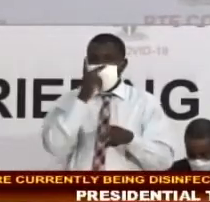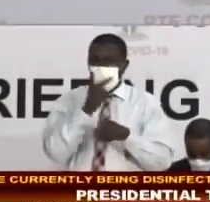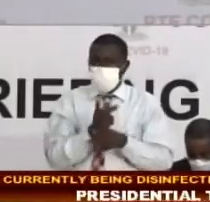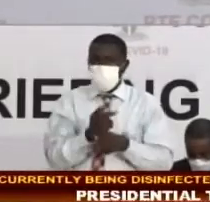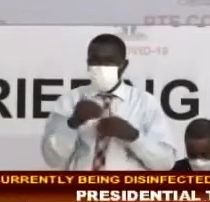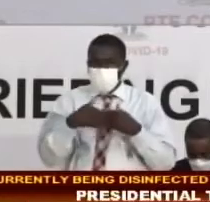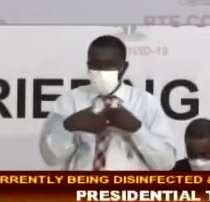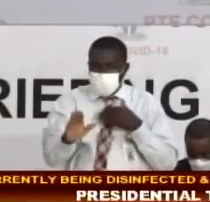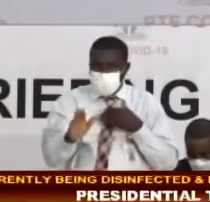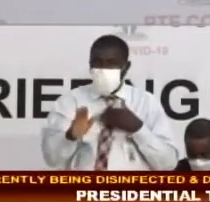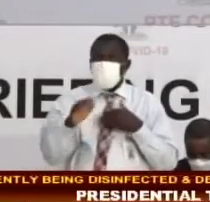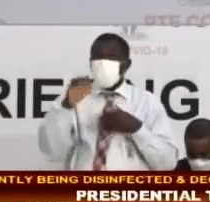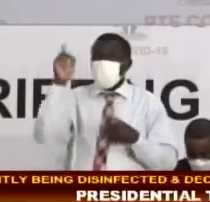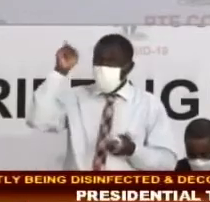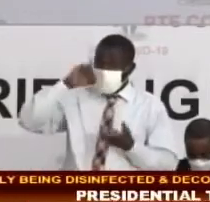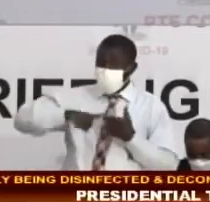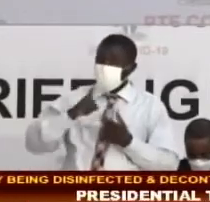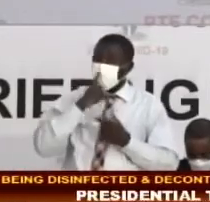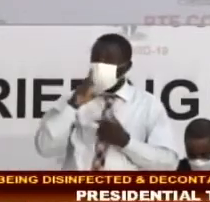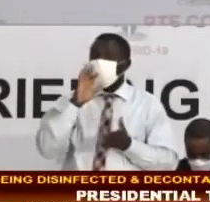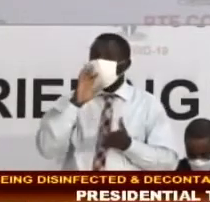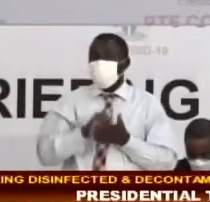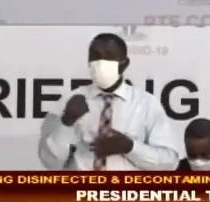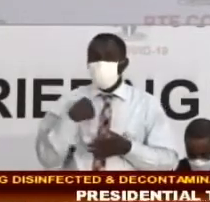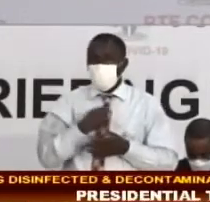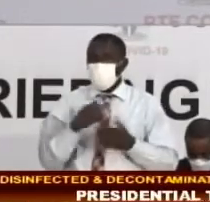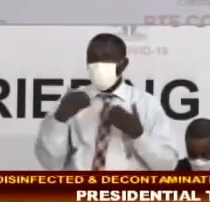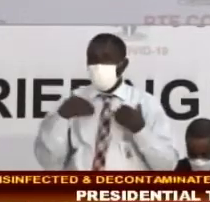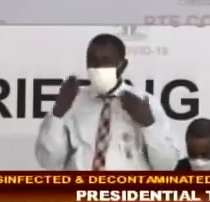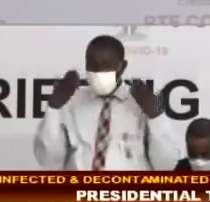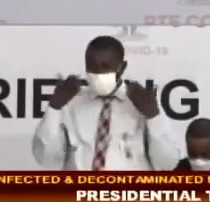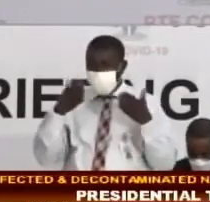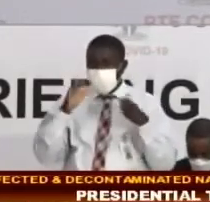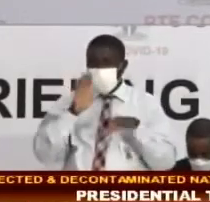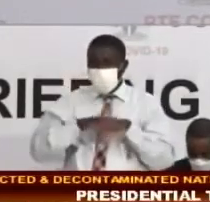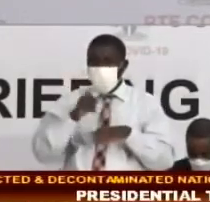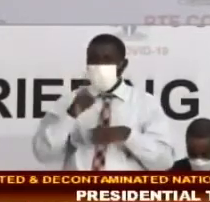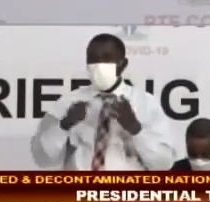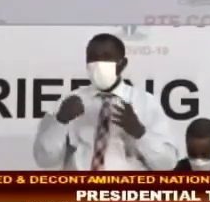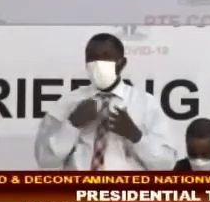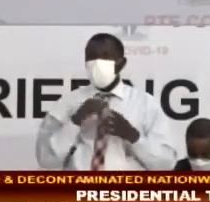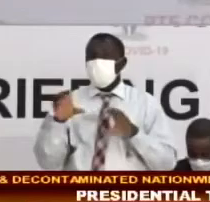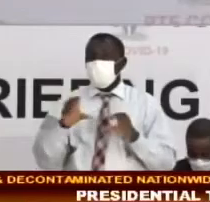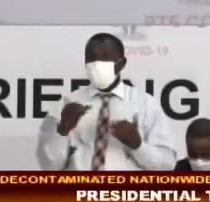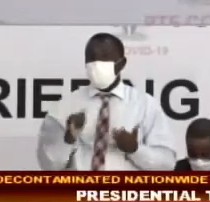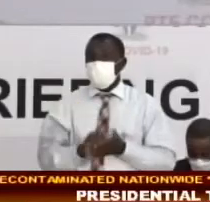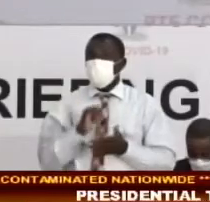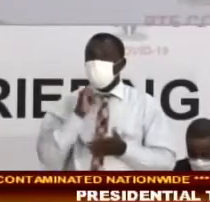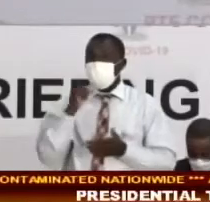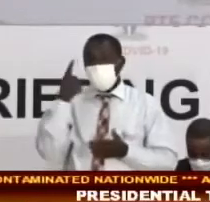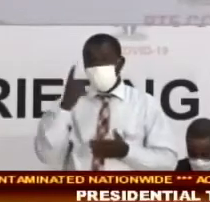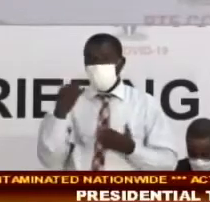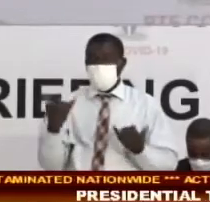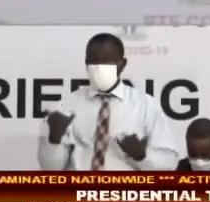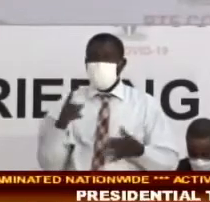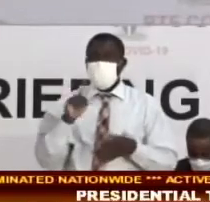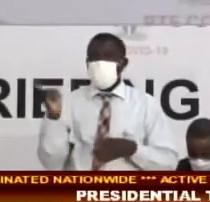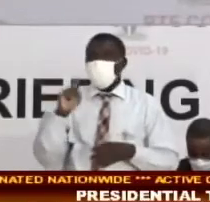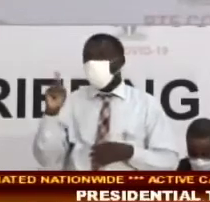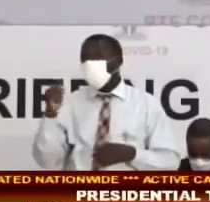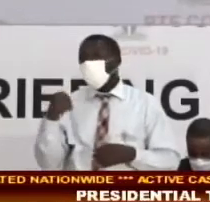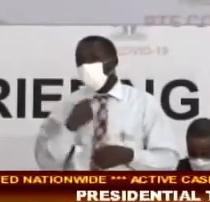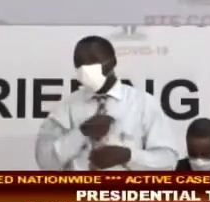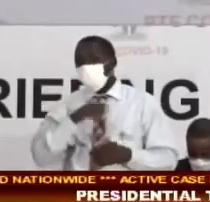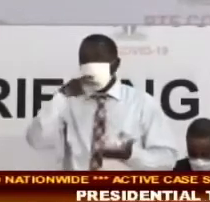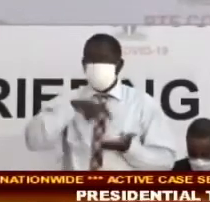that there's some sort of traction to what we are doing. That is for now, where we stand, we think students who are